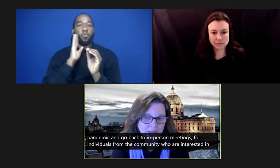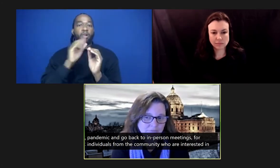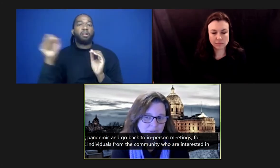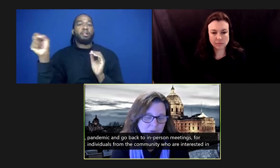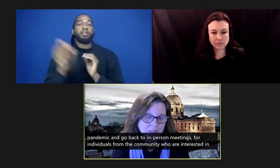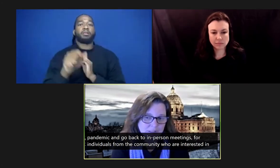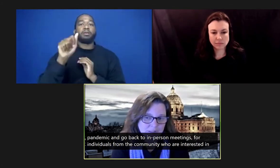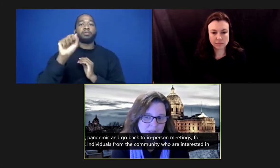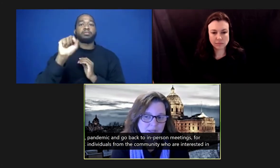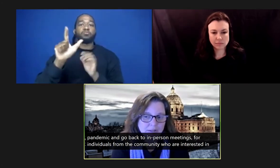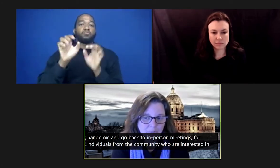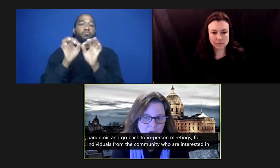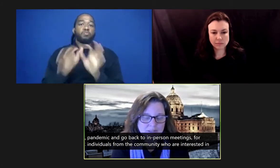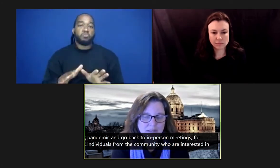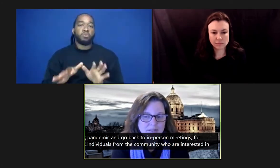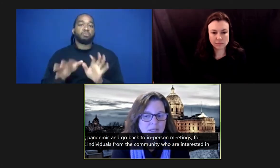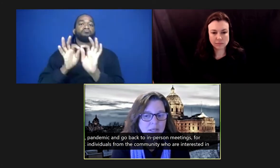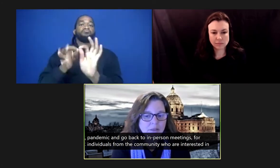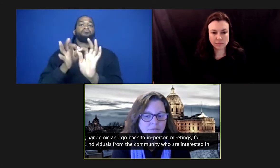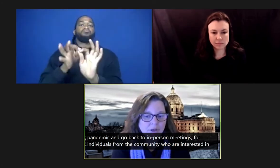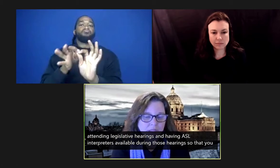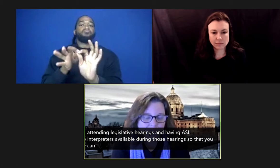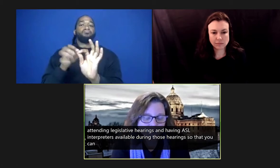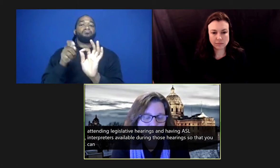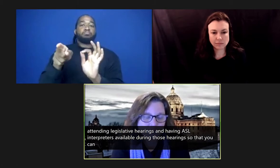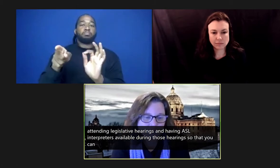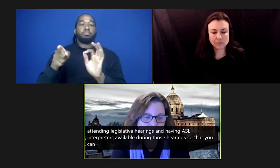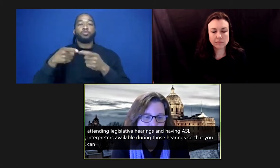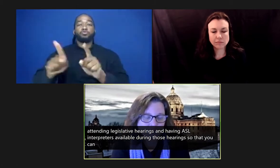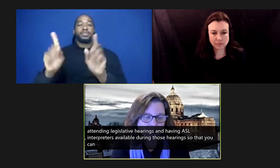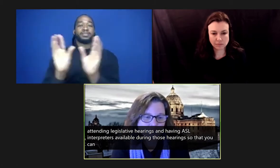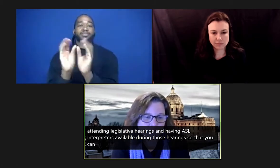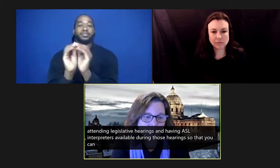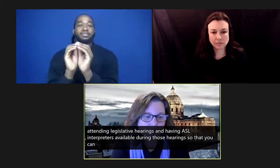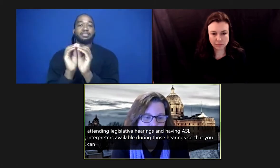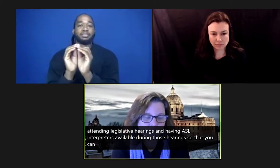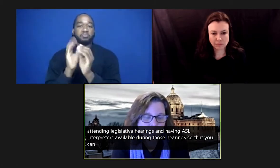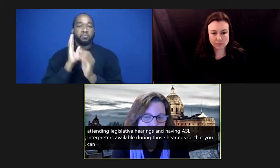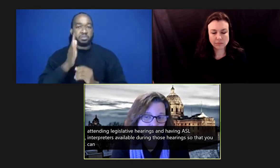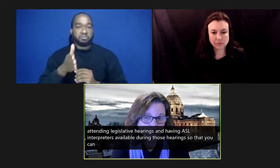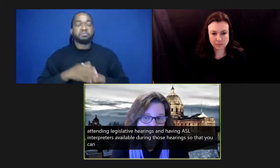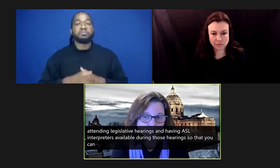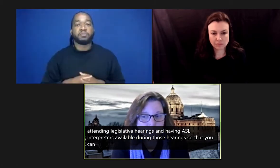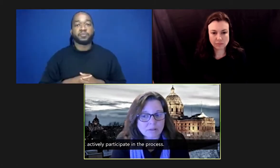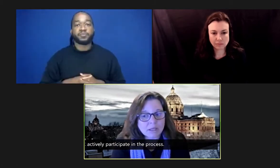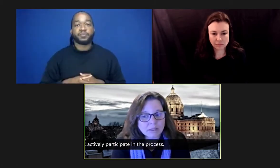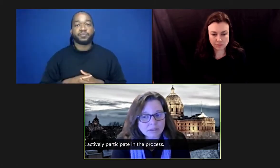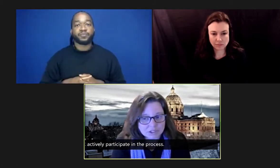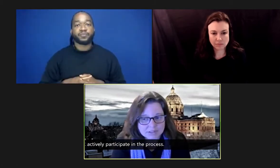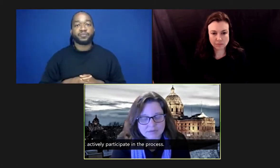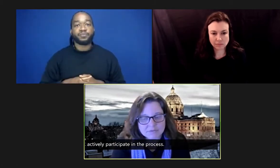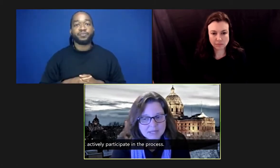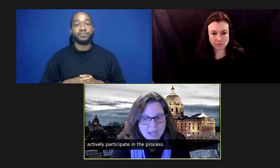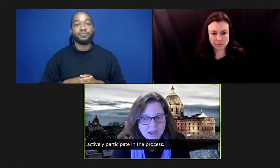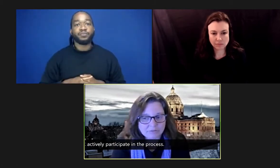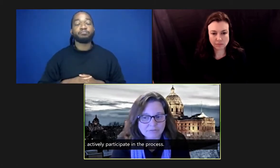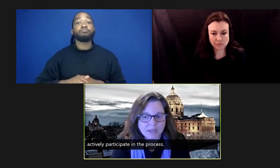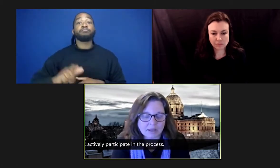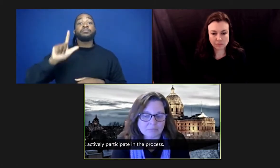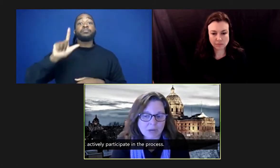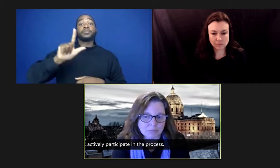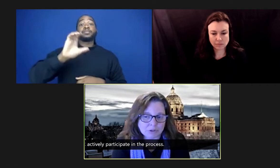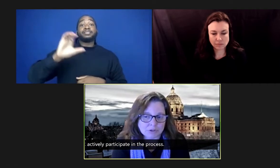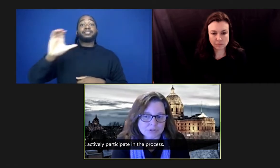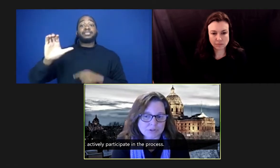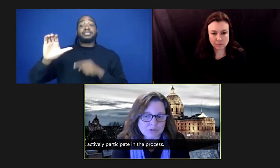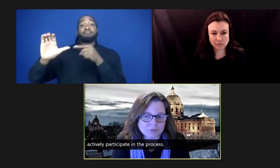can actively participate in the process. The Legislative Coordinating Commission helps and works with legislative staff